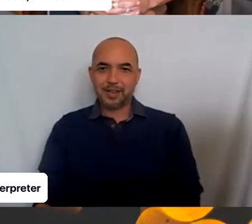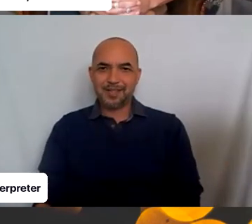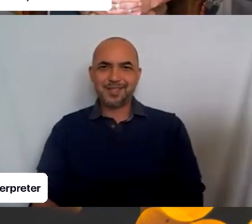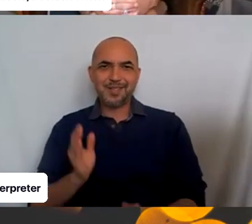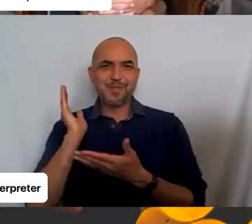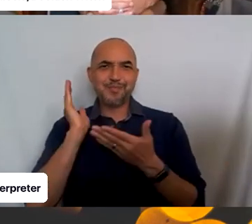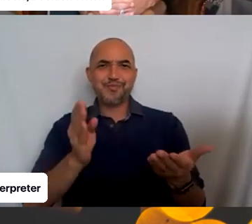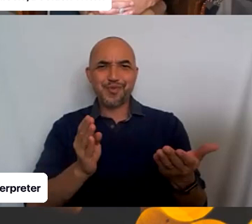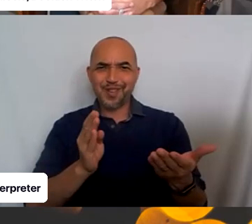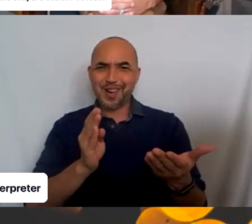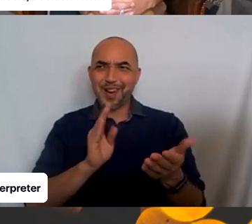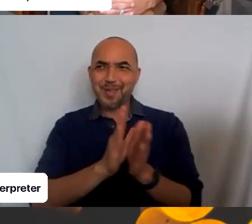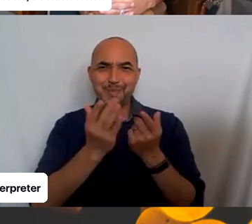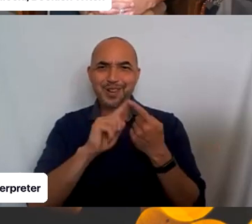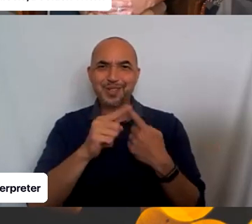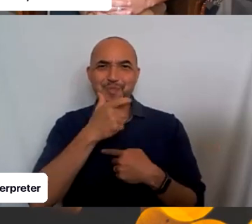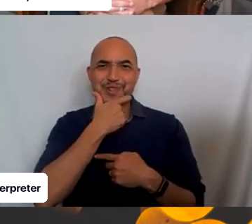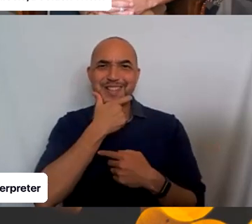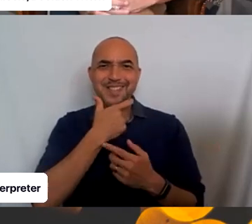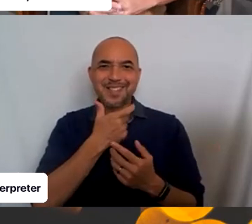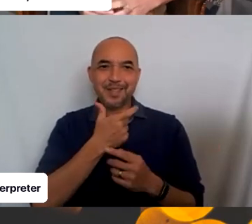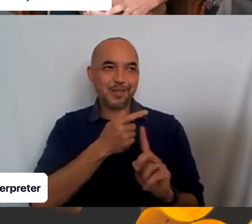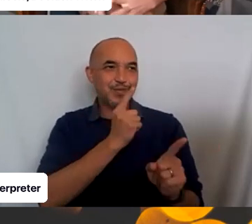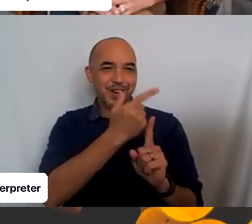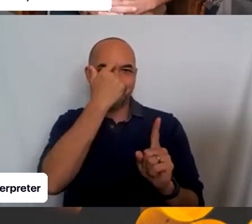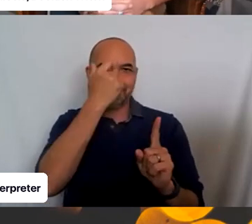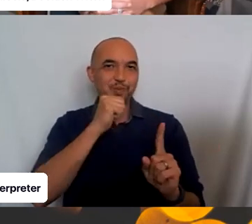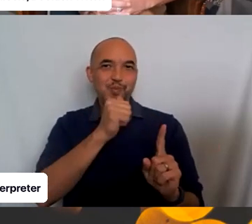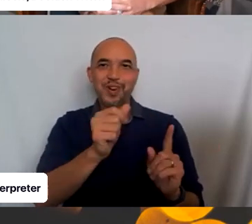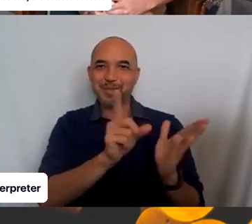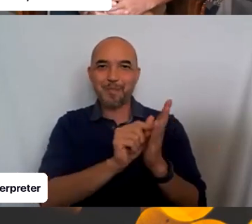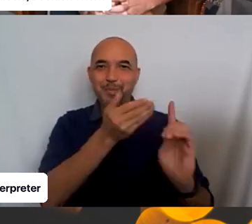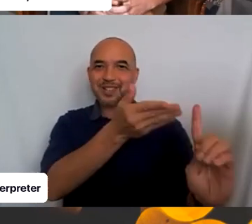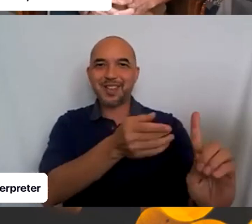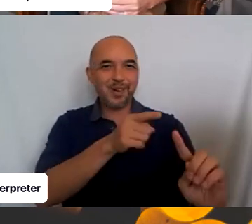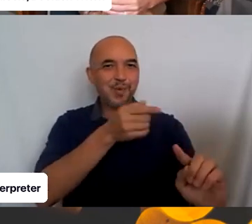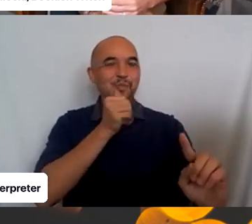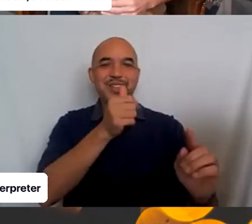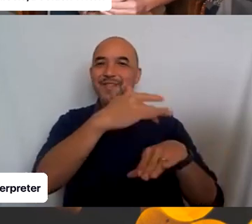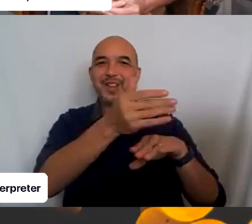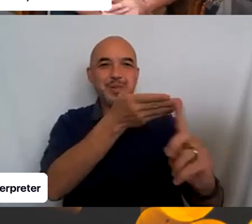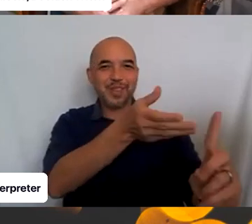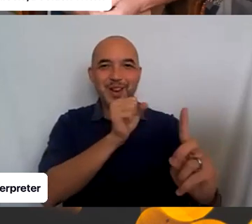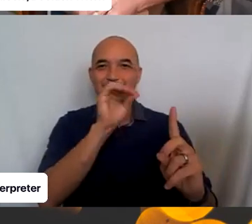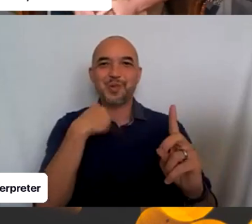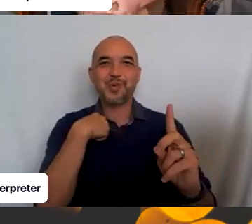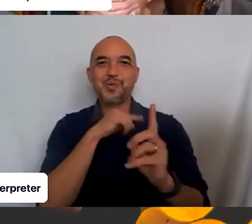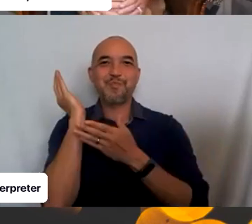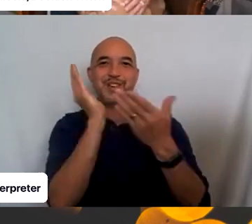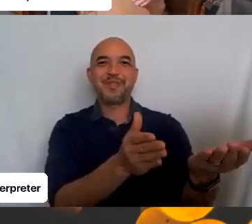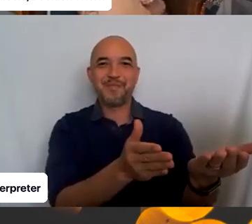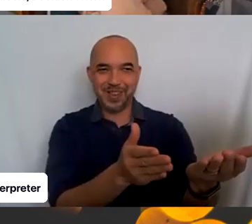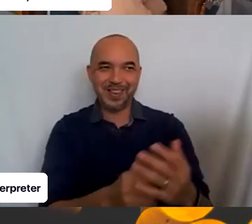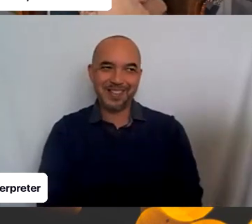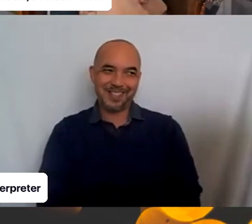for you. We did, because it wasn't over there yet. People were complaining that they couldn't get a copy of it yet. So we brought some over. That's right. That's